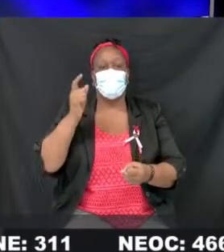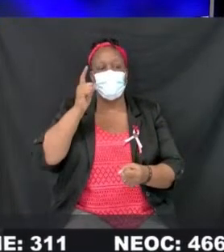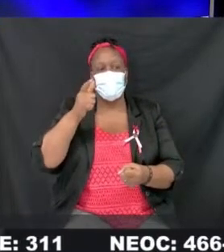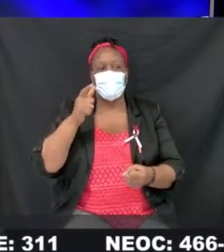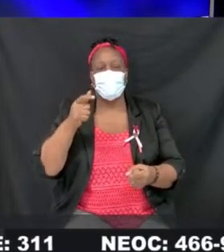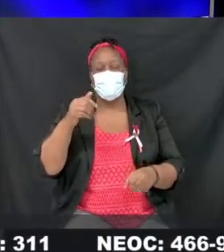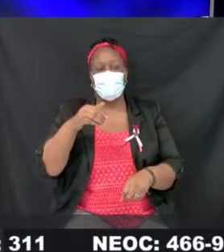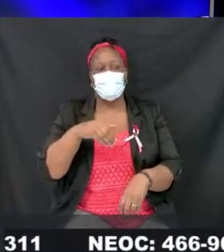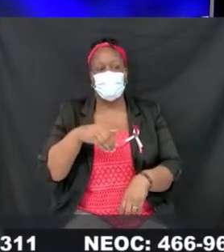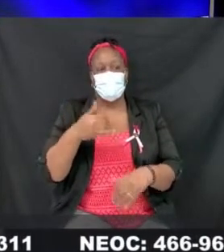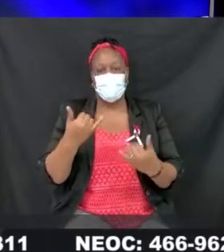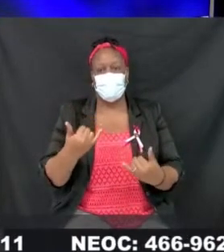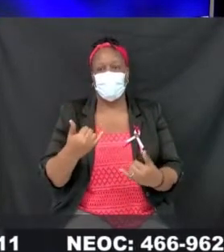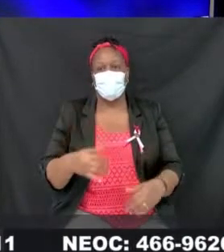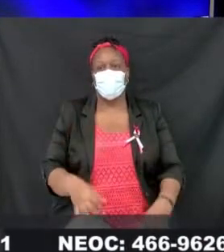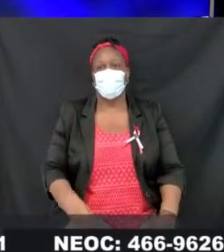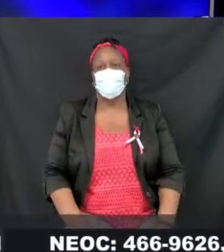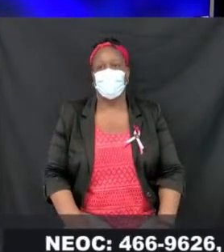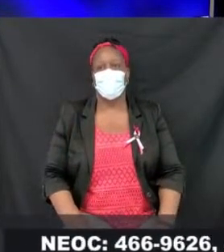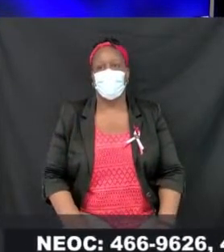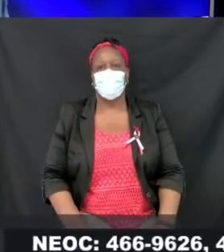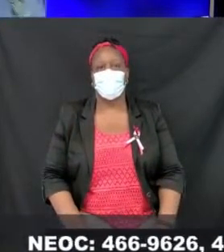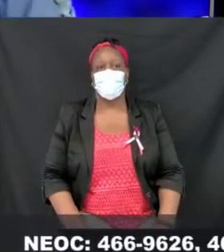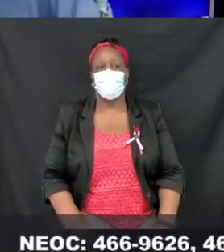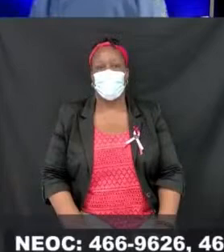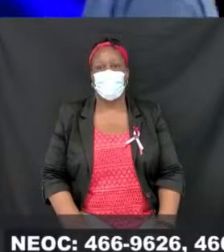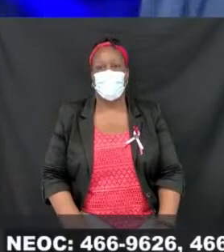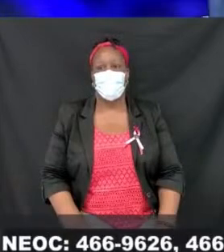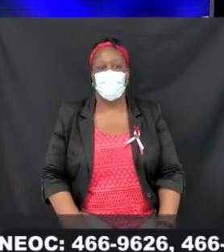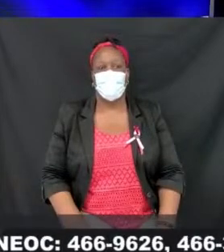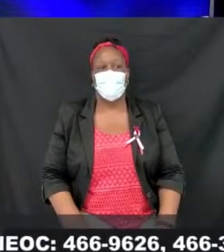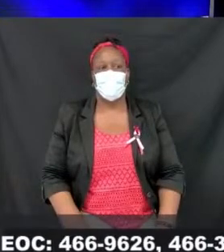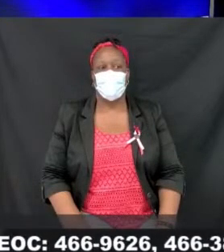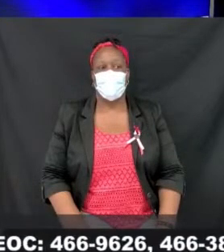Cameron Wilkinson, to give us his presentation.